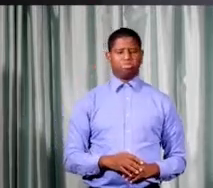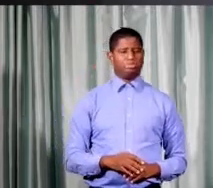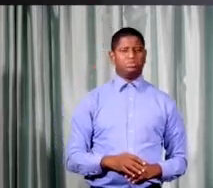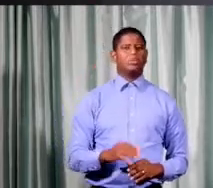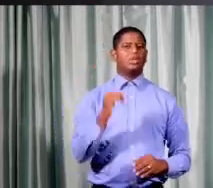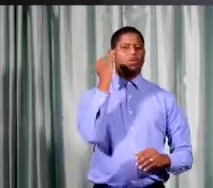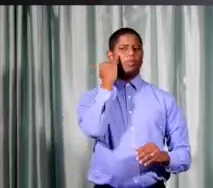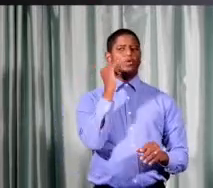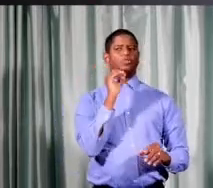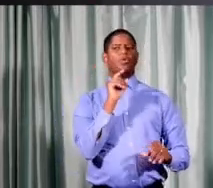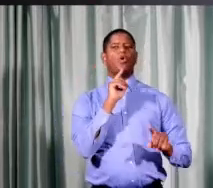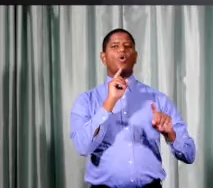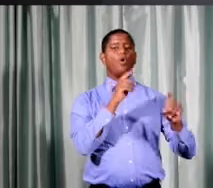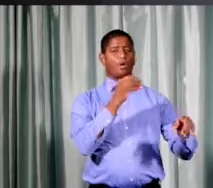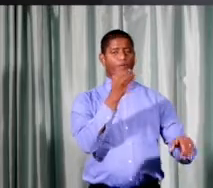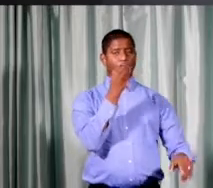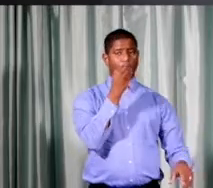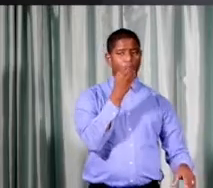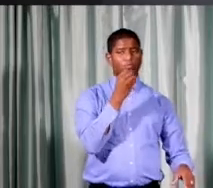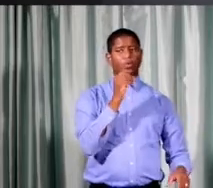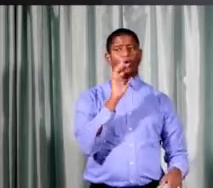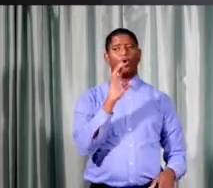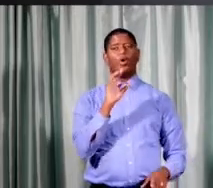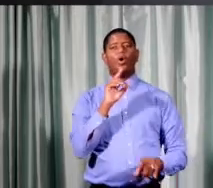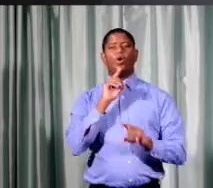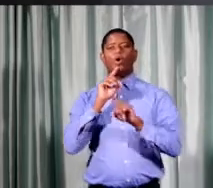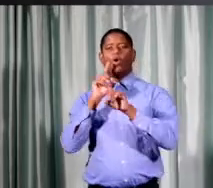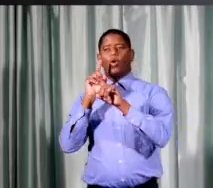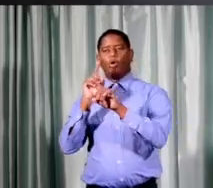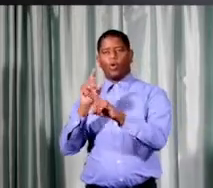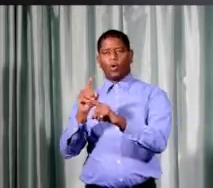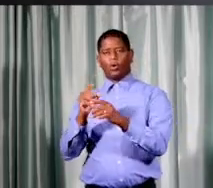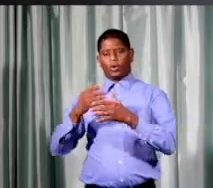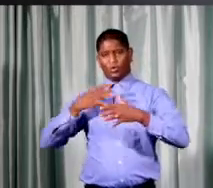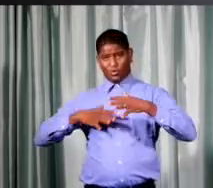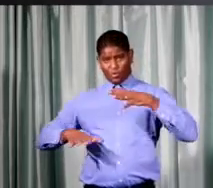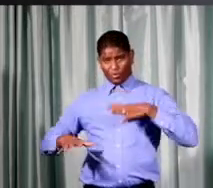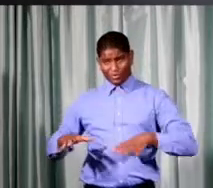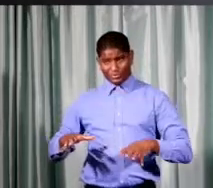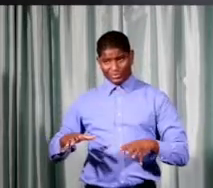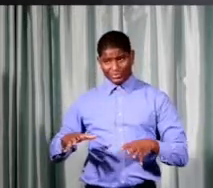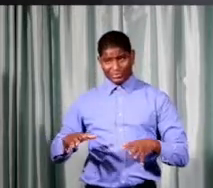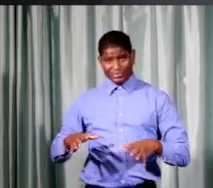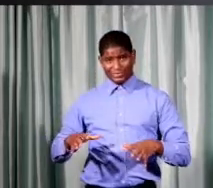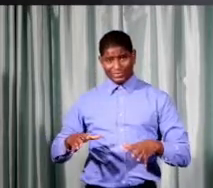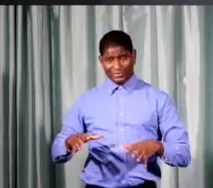Anything happened? Nope. Nothing actually happened. You're still hungry.